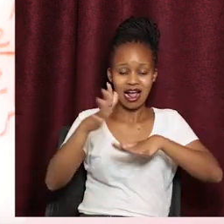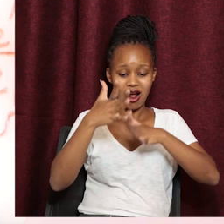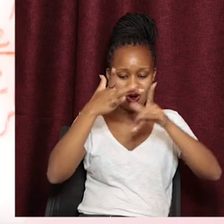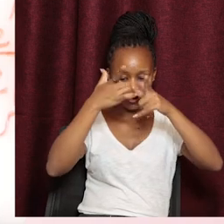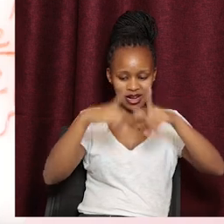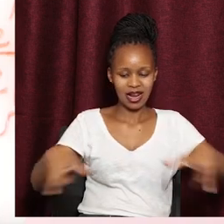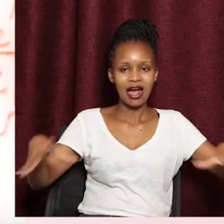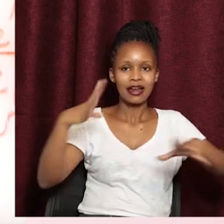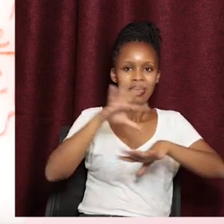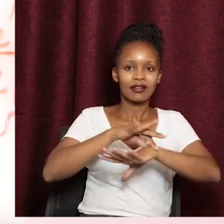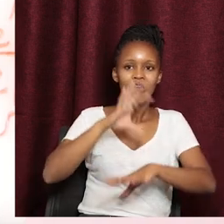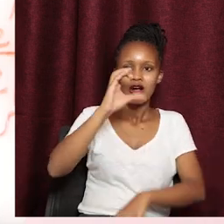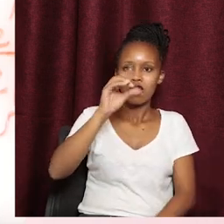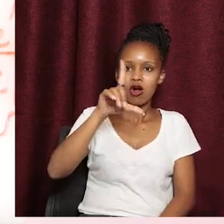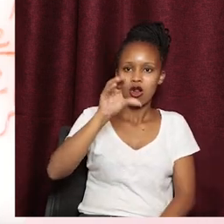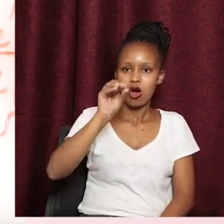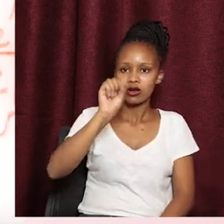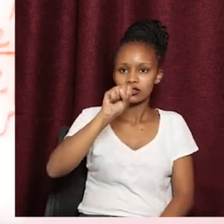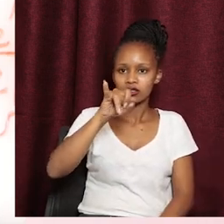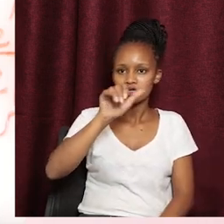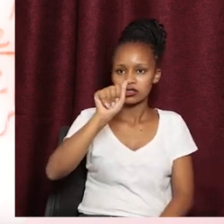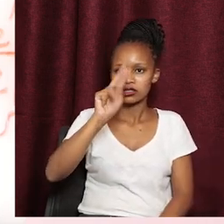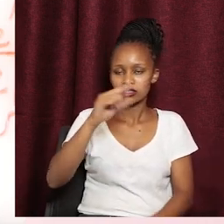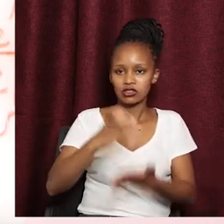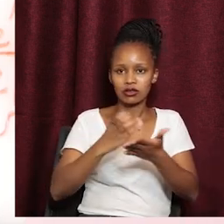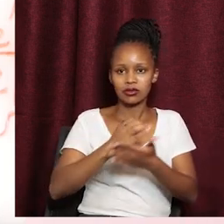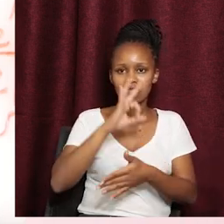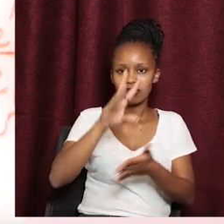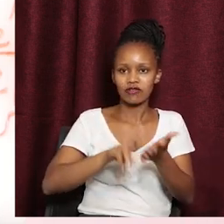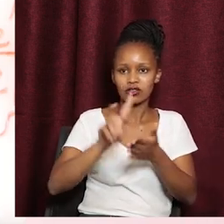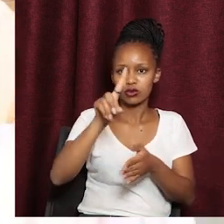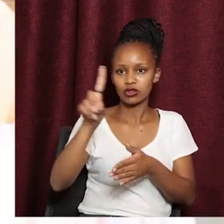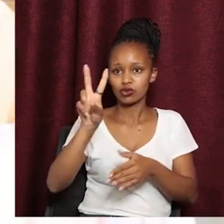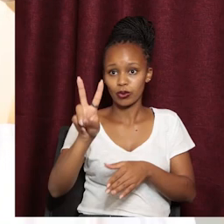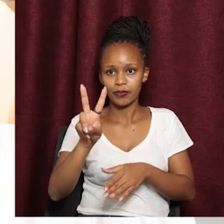Colossians 3, 1 to 2. I remember